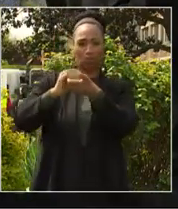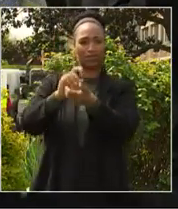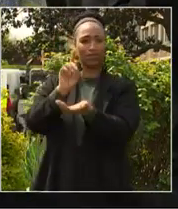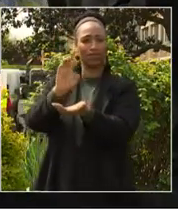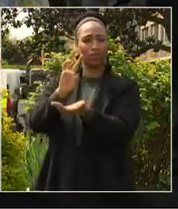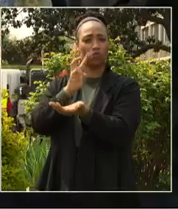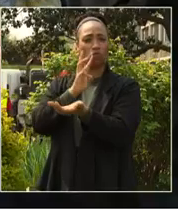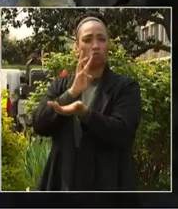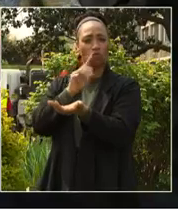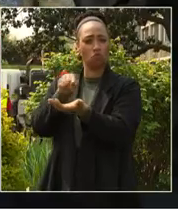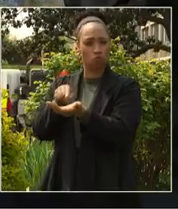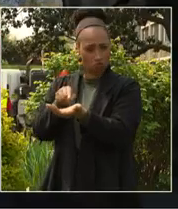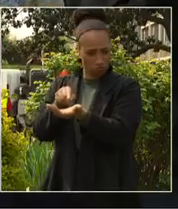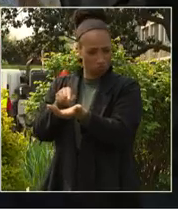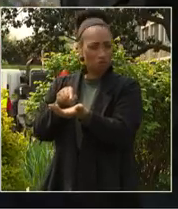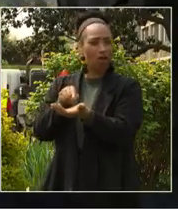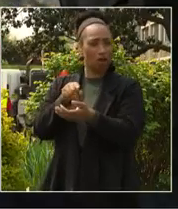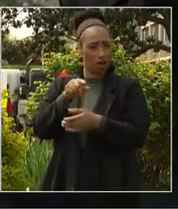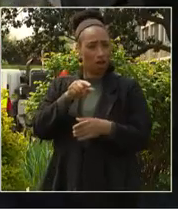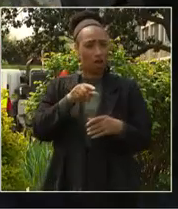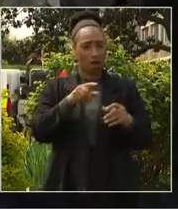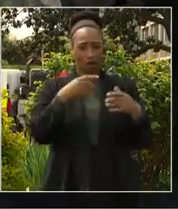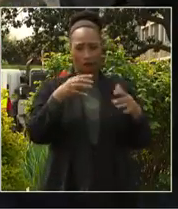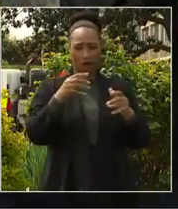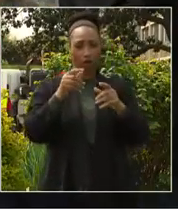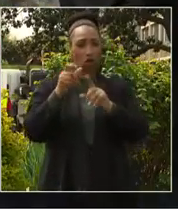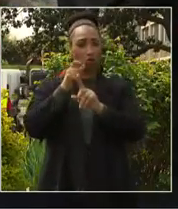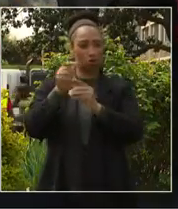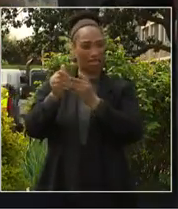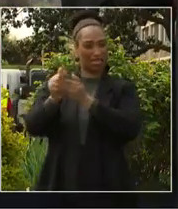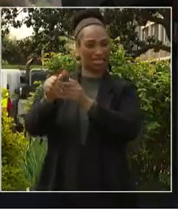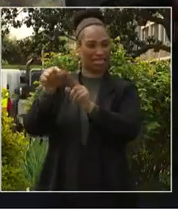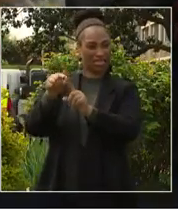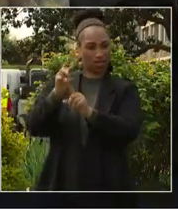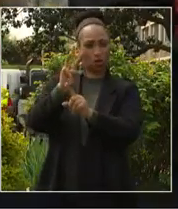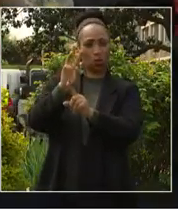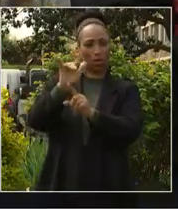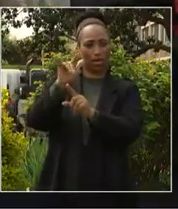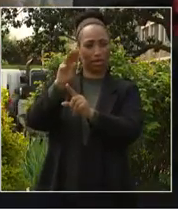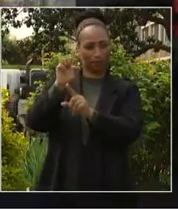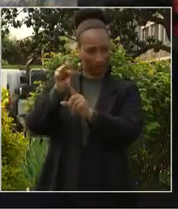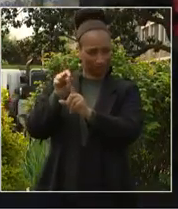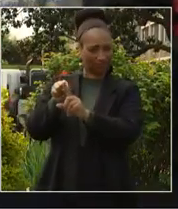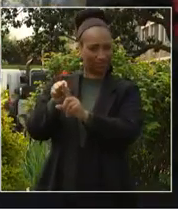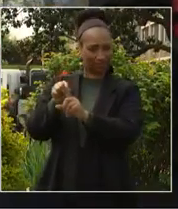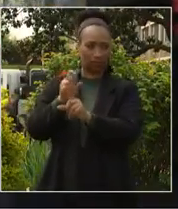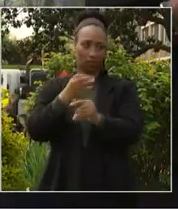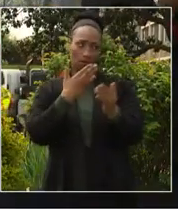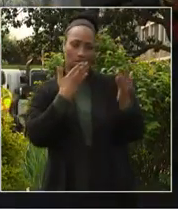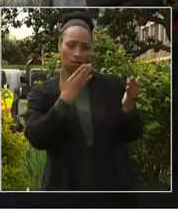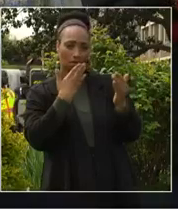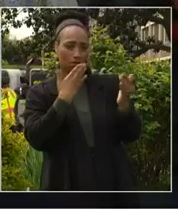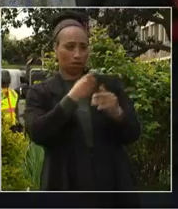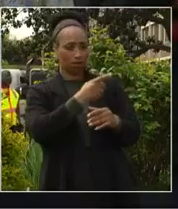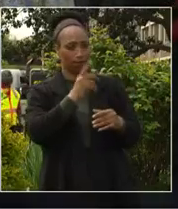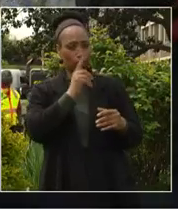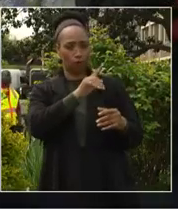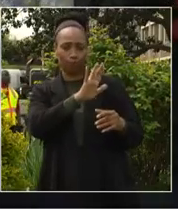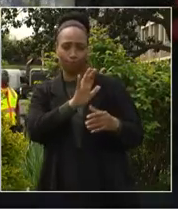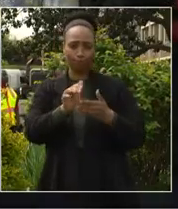by Kristen Williams. Thank you, Kristen, for being here with the DC Water team, as well as